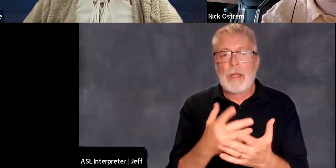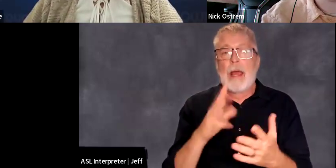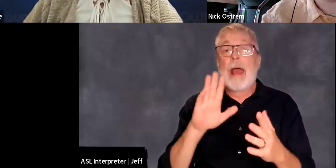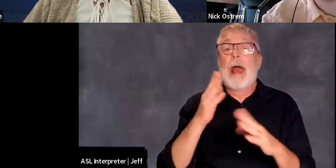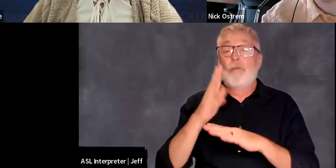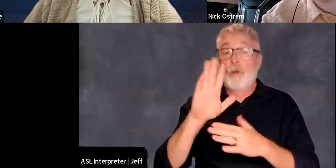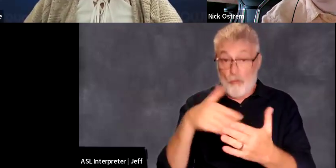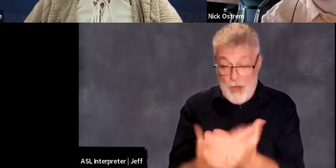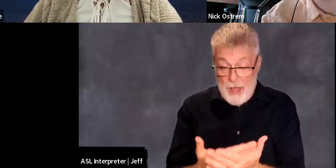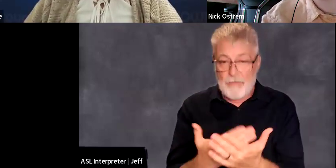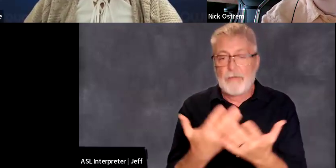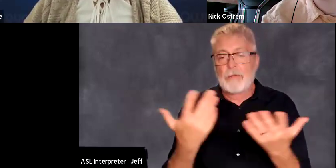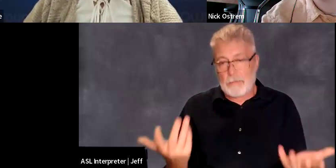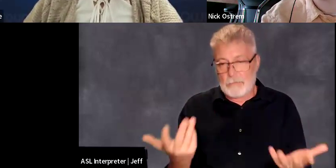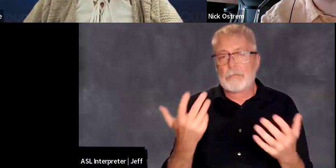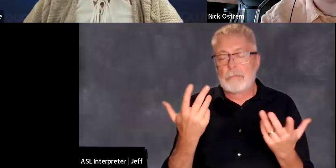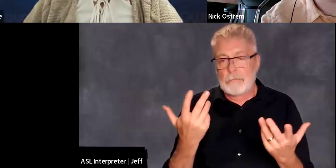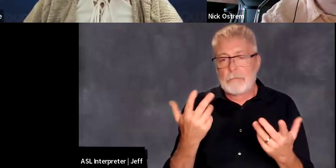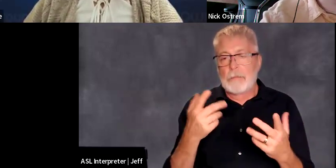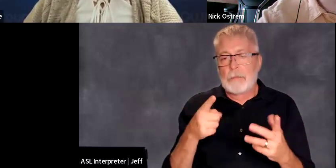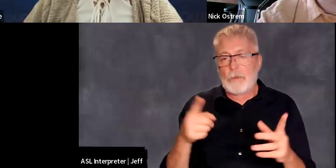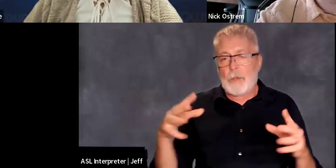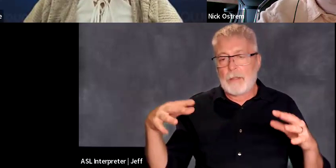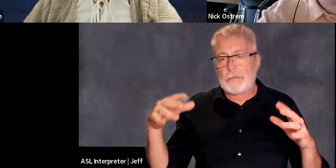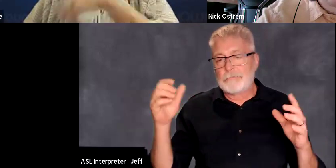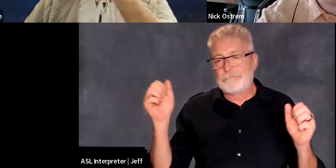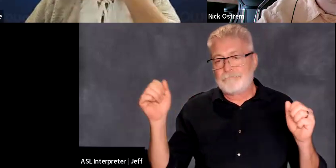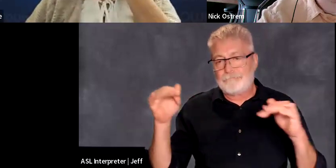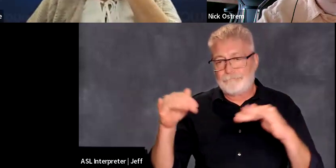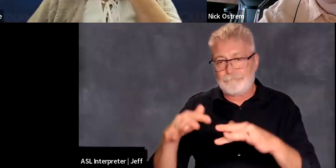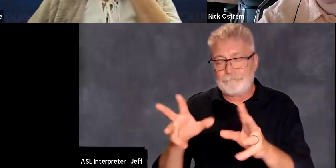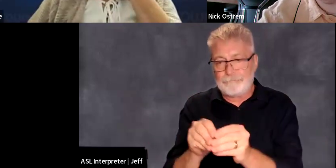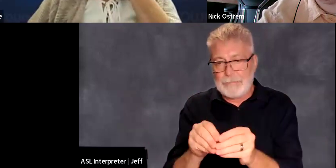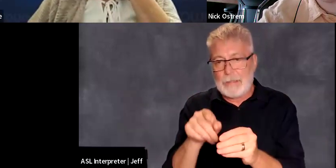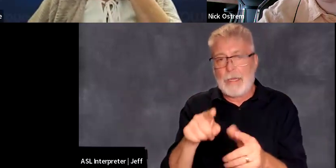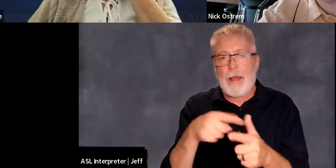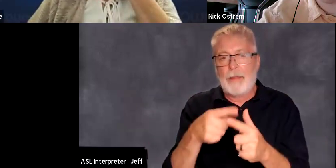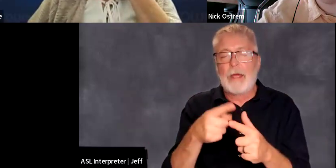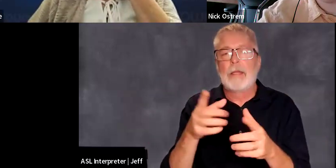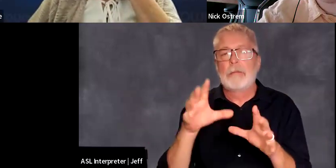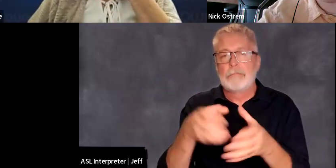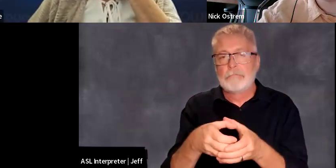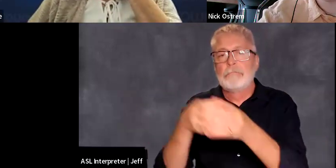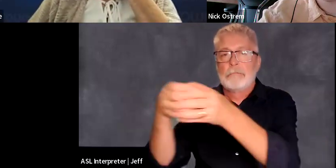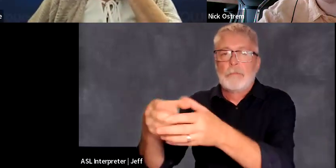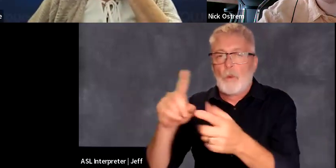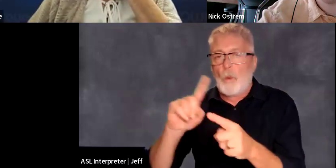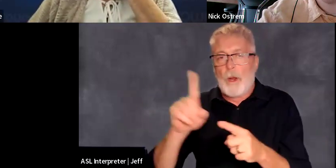and you can meet there, um, you can go on and go ahead to wherever you're going to be sheltering after you've